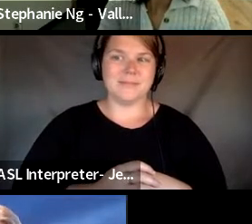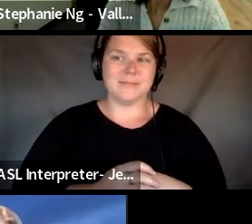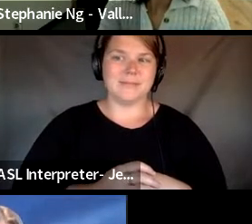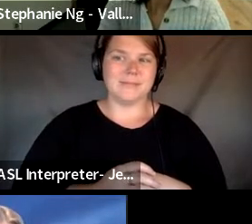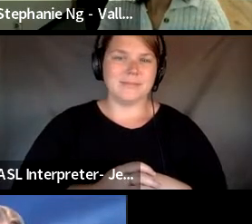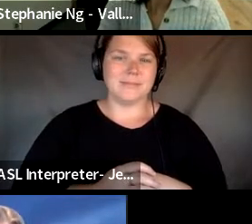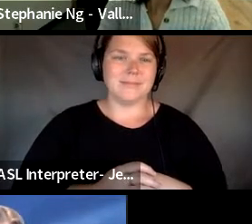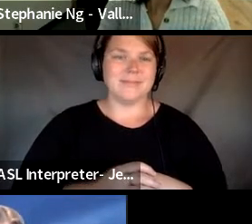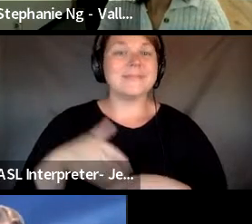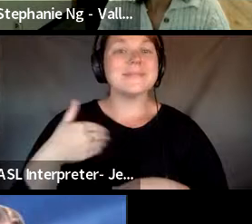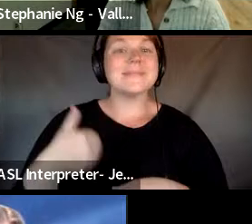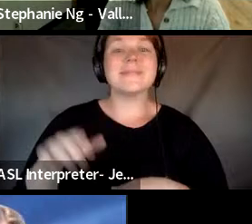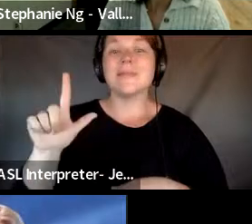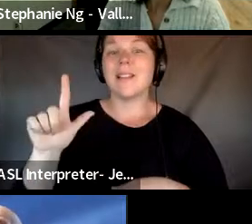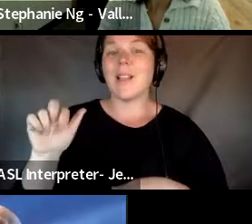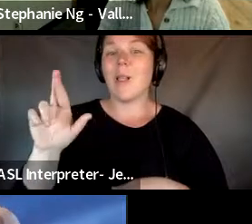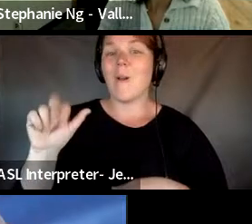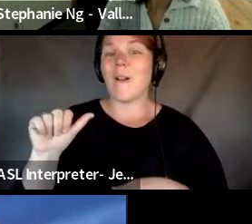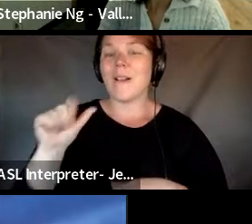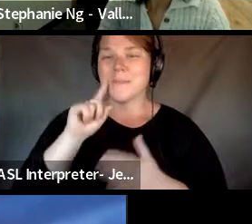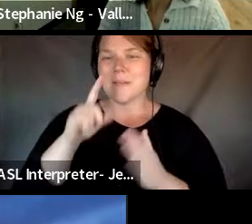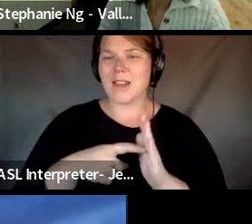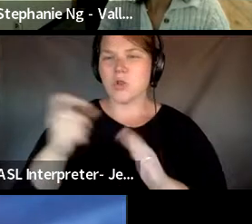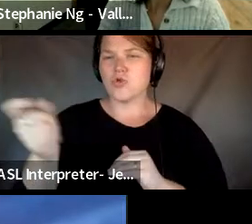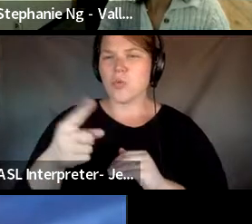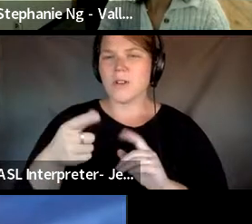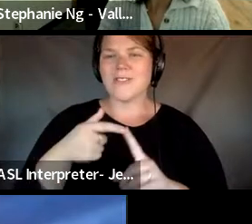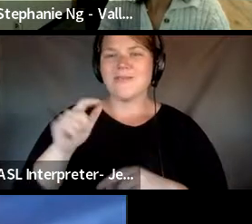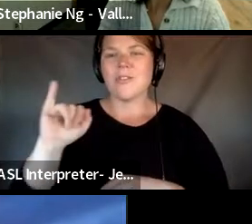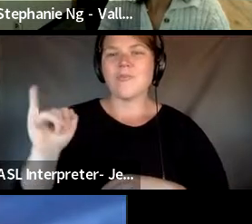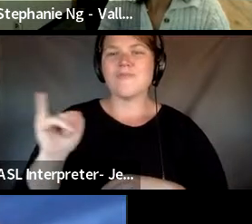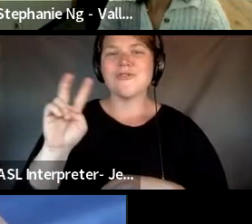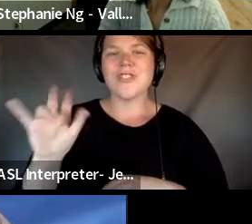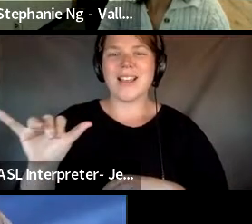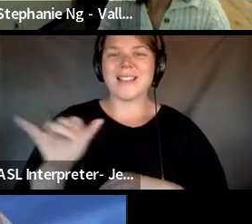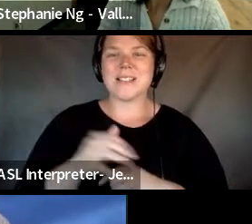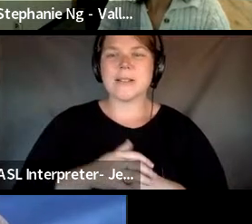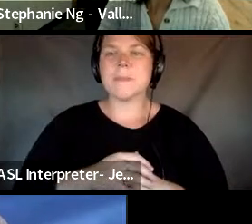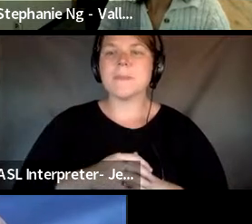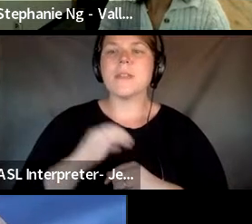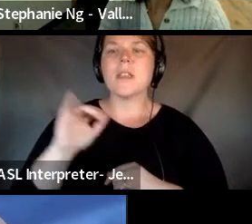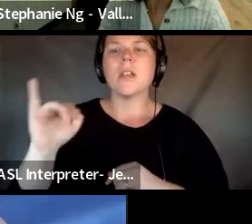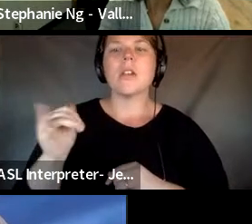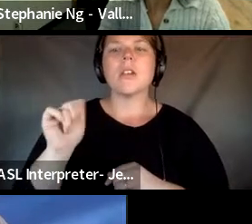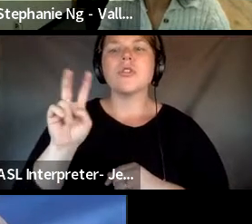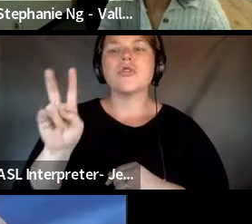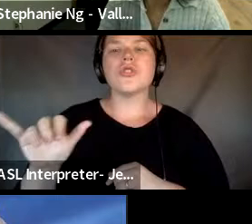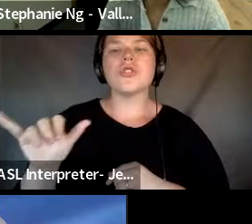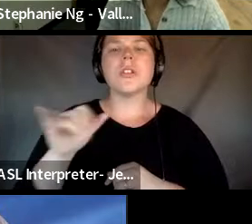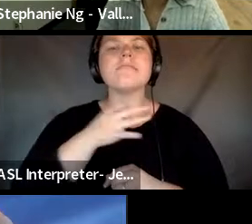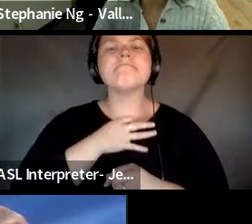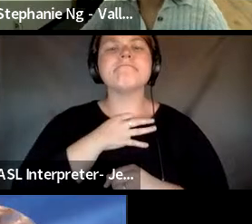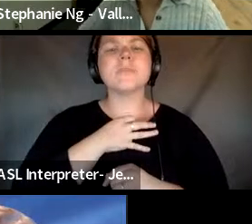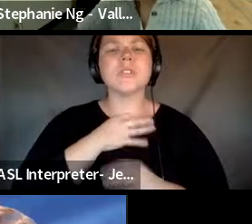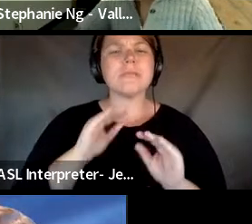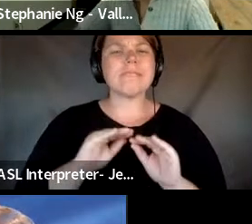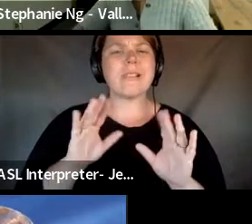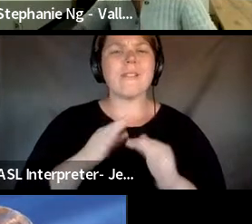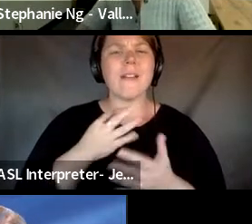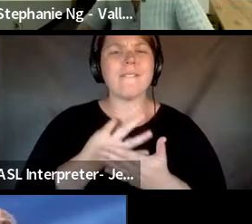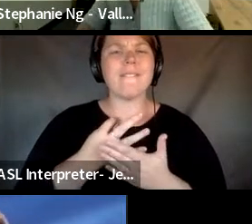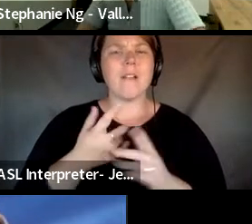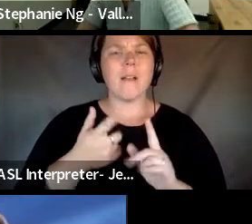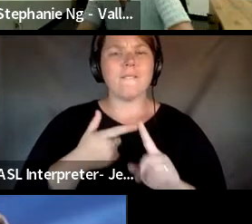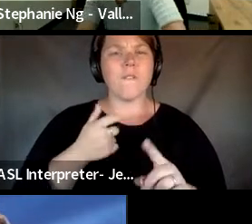Well, this is Laura, and I do see a question in the chat from Jazzy. Jazzy is asking to clarify the funding would come from the